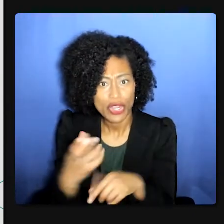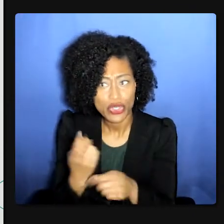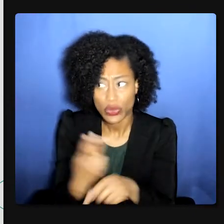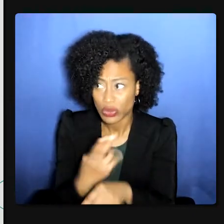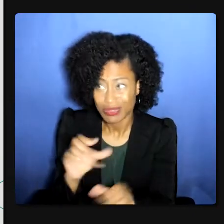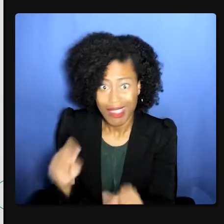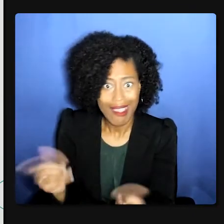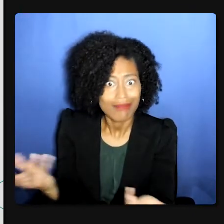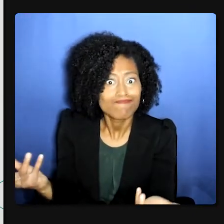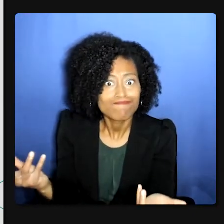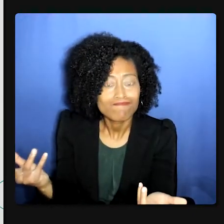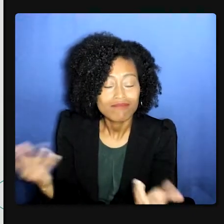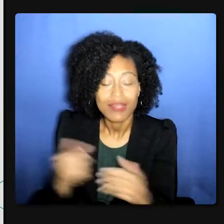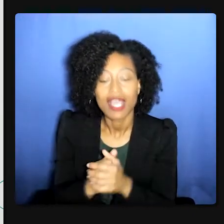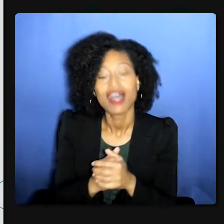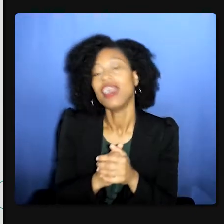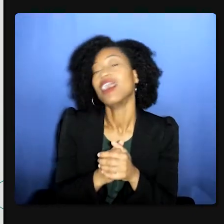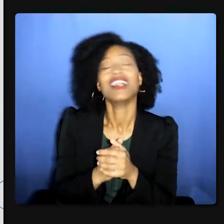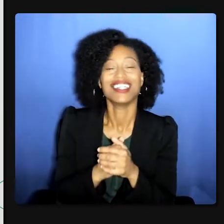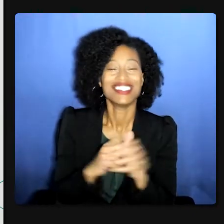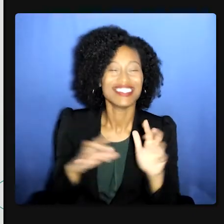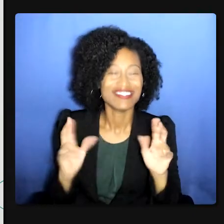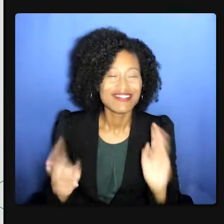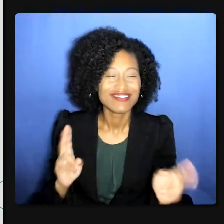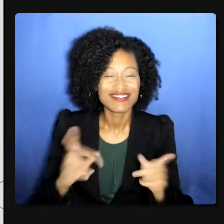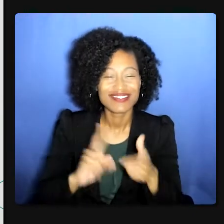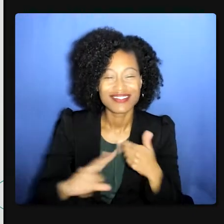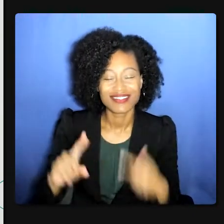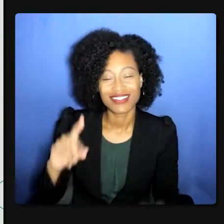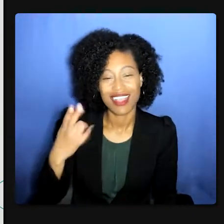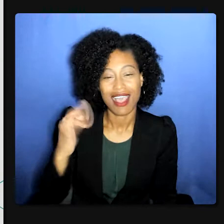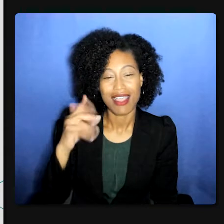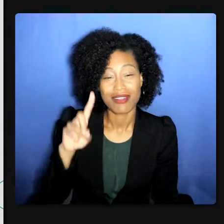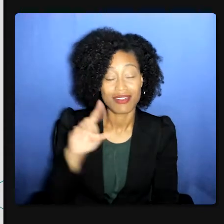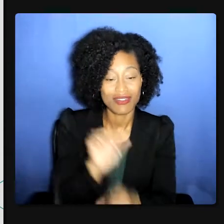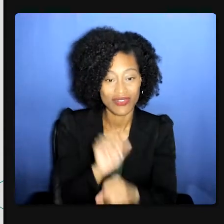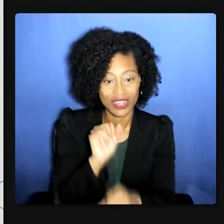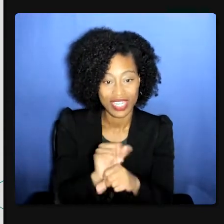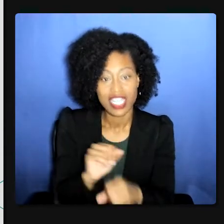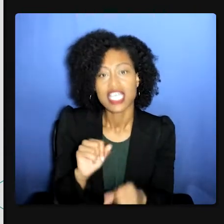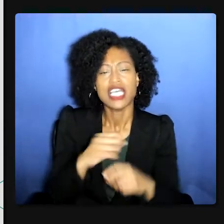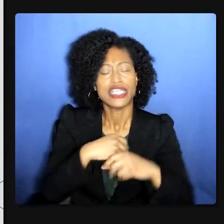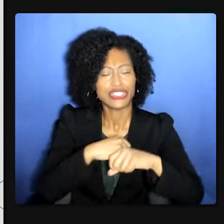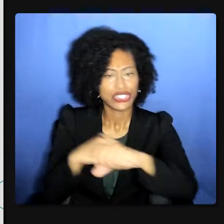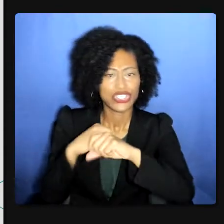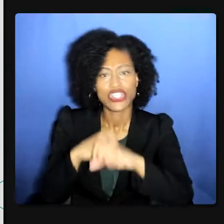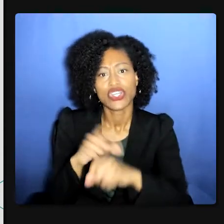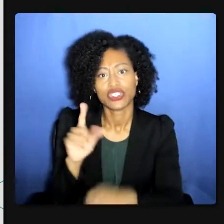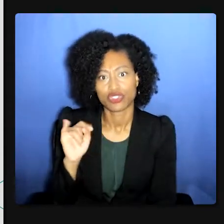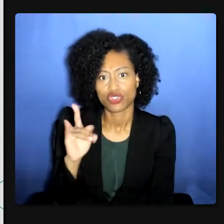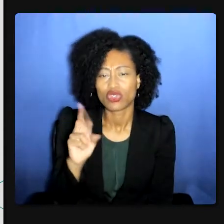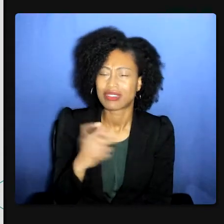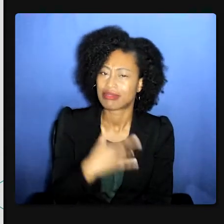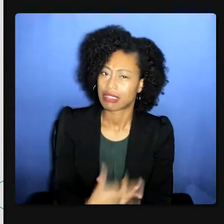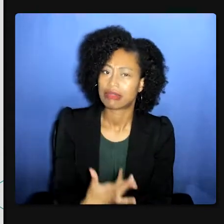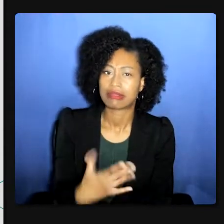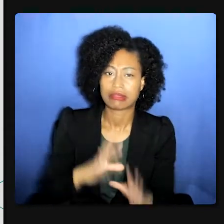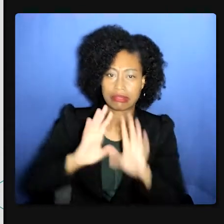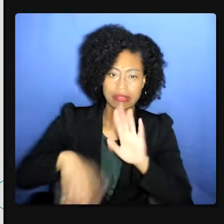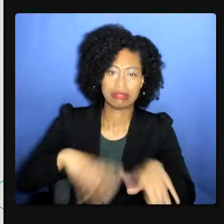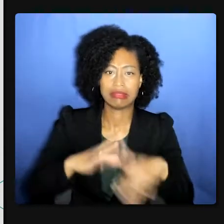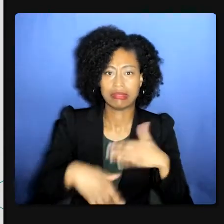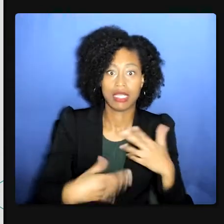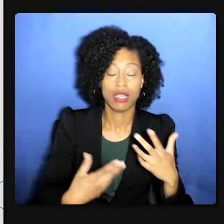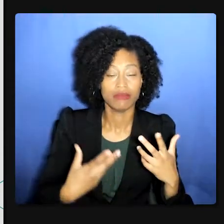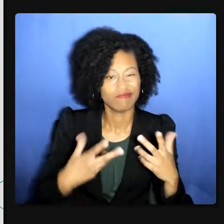use. Finally, in the rush to hybrid work, often security in studios gets neglected. The good news here is